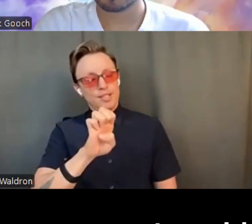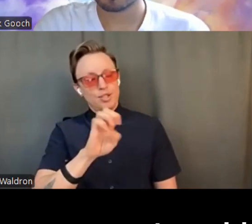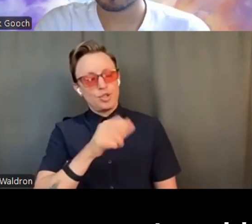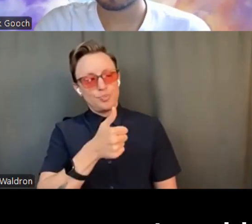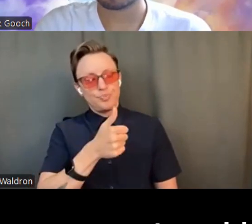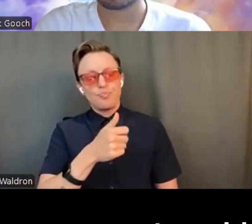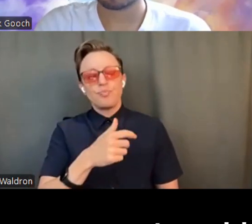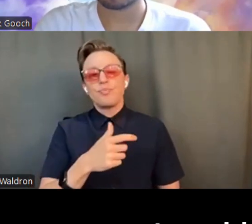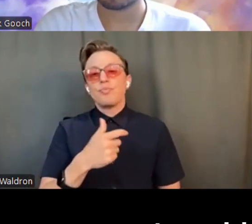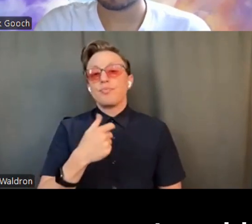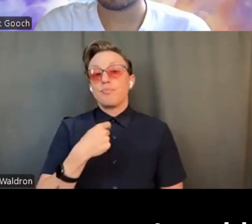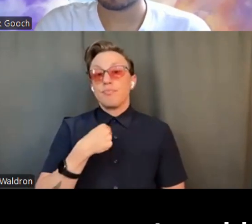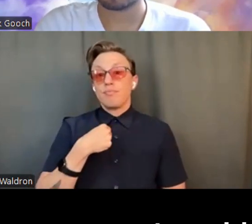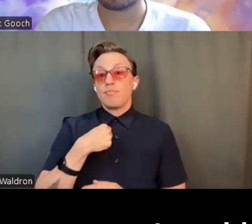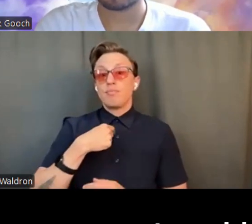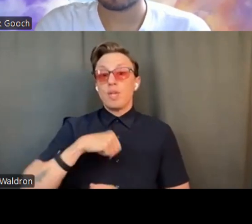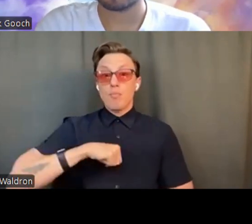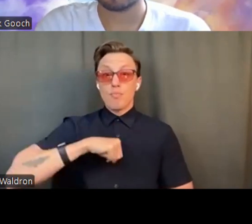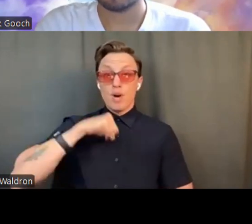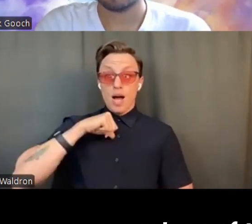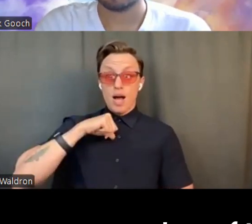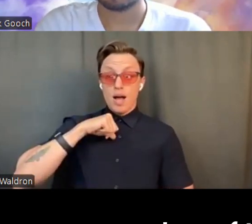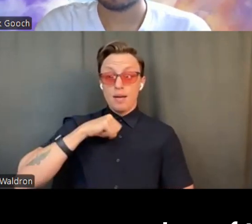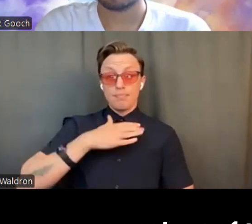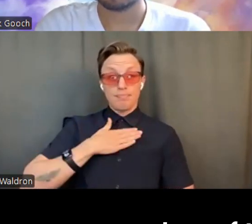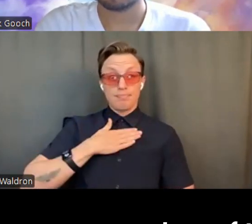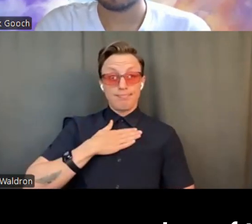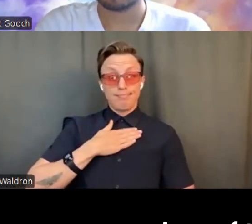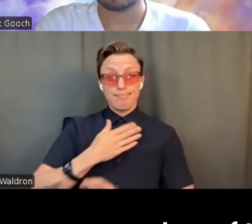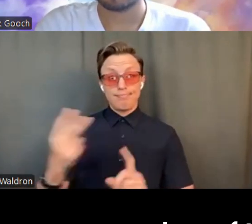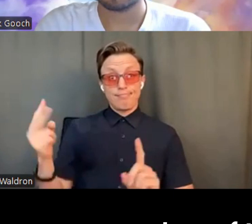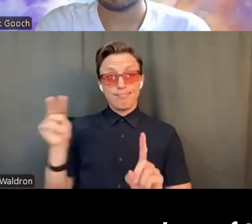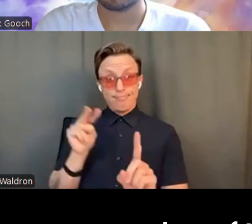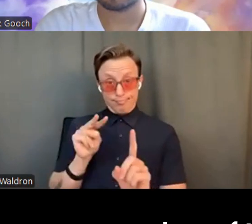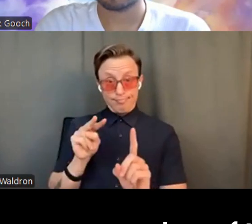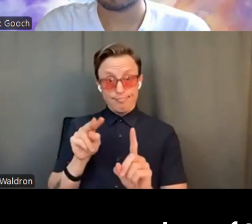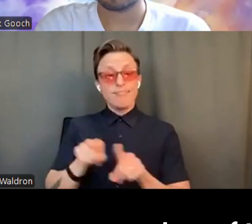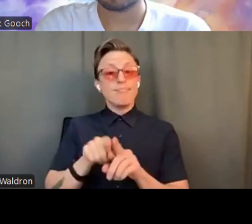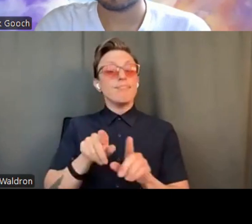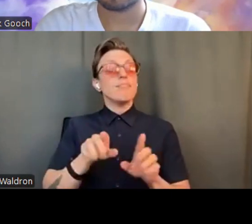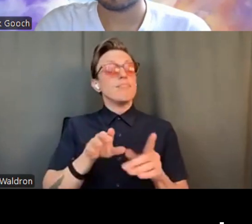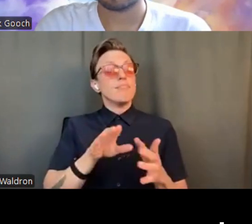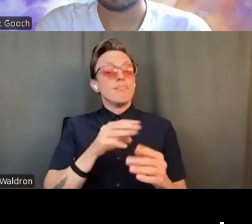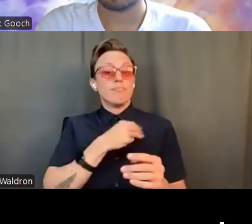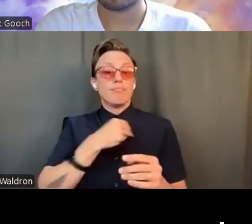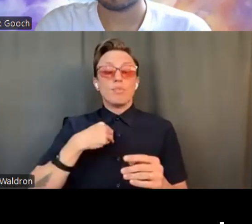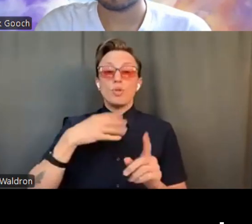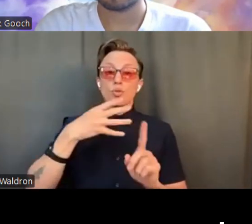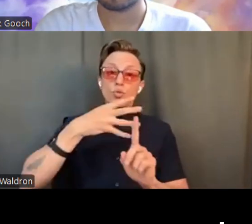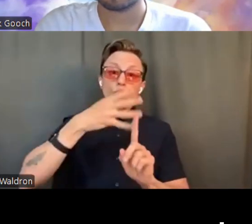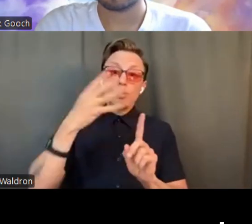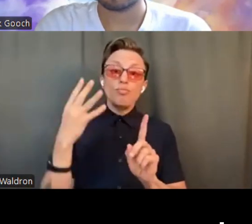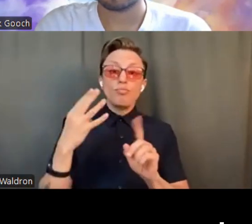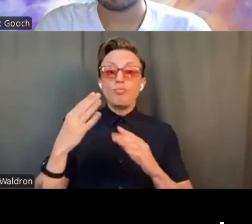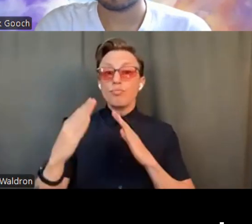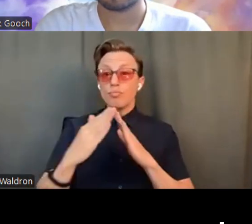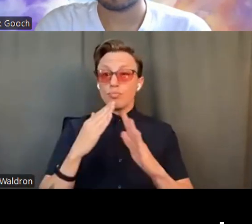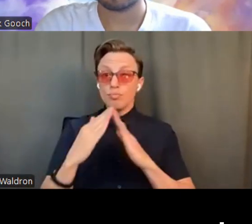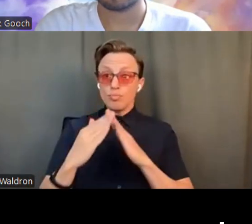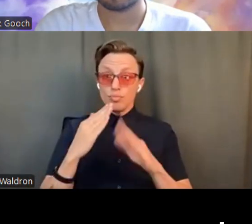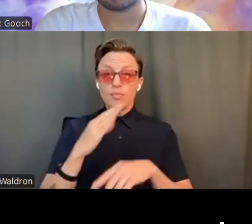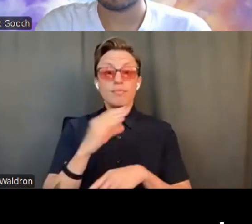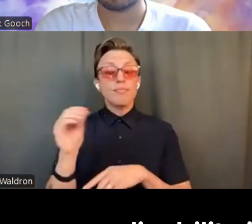I would say that pride for me as a member of the kind of queer community and as somebody who